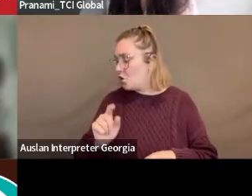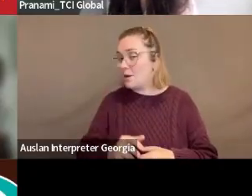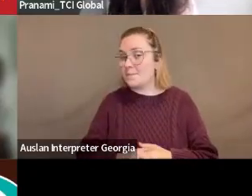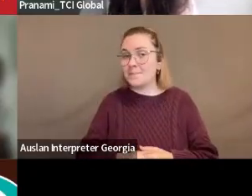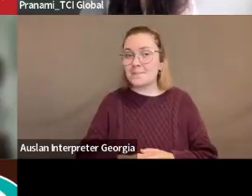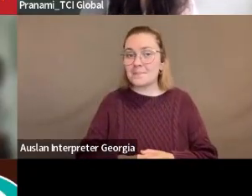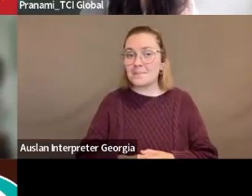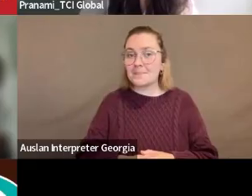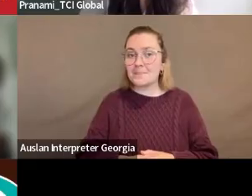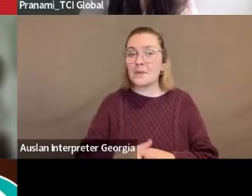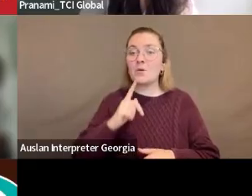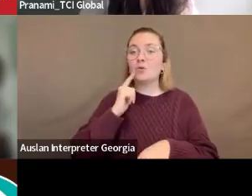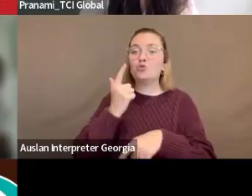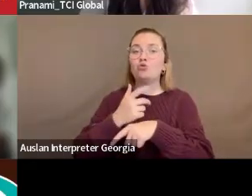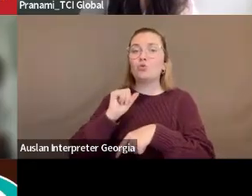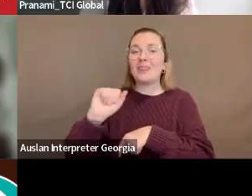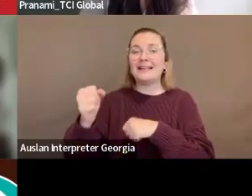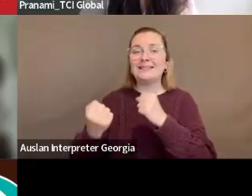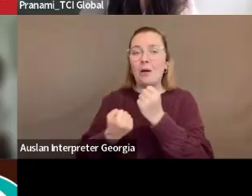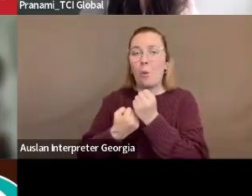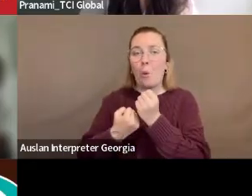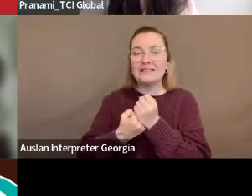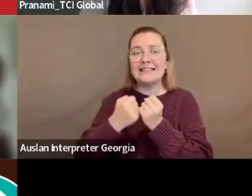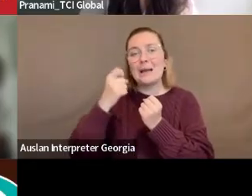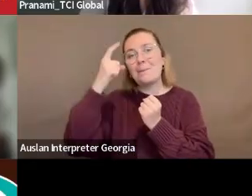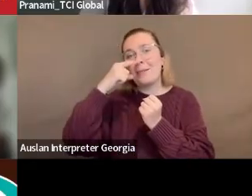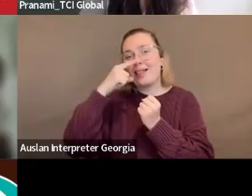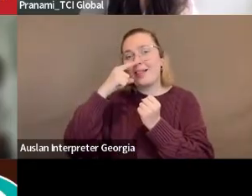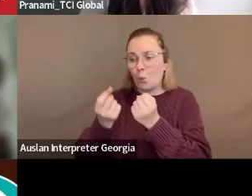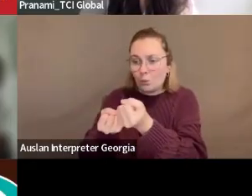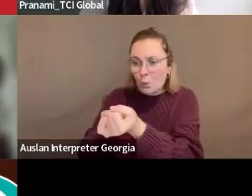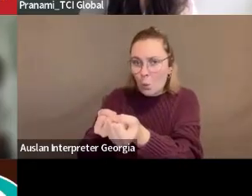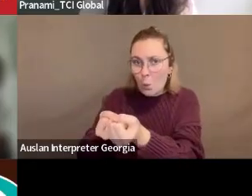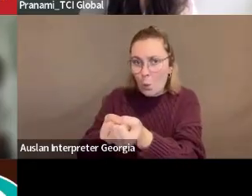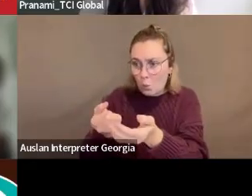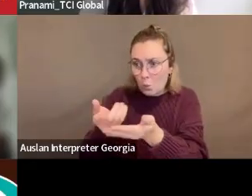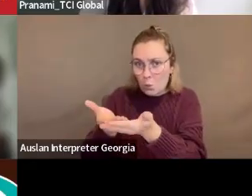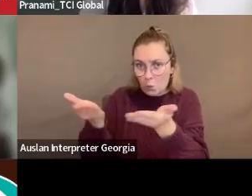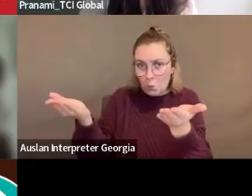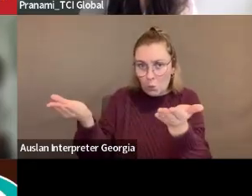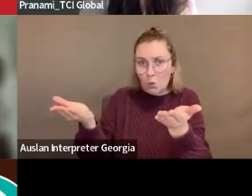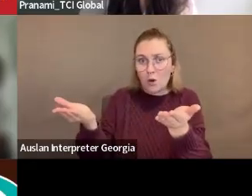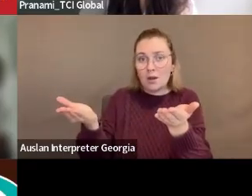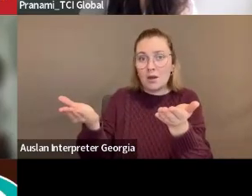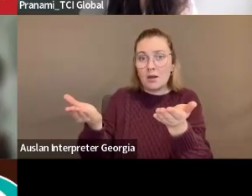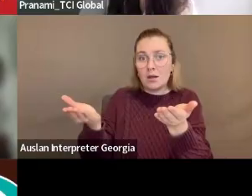When they are speaking to people that they are supporting, they also